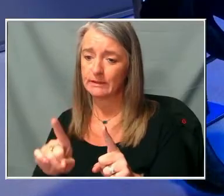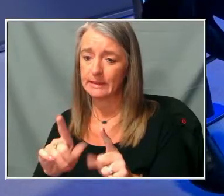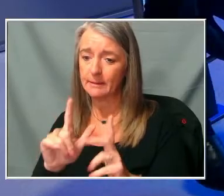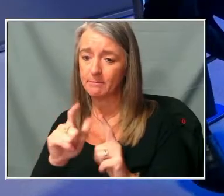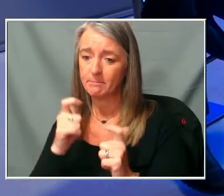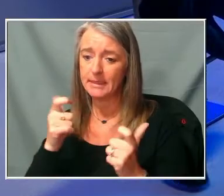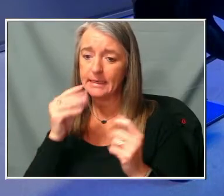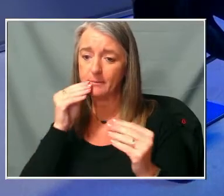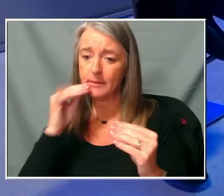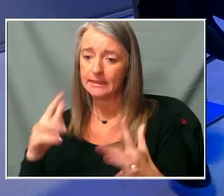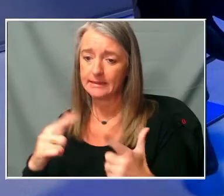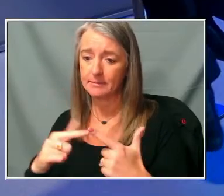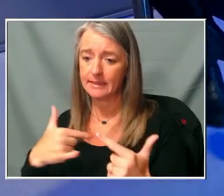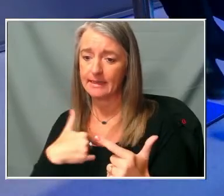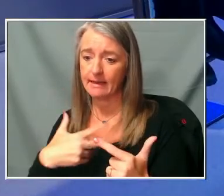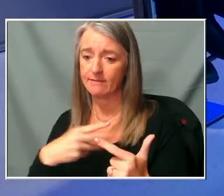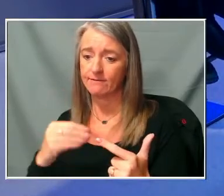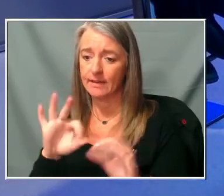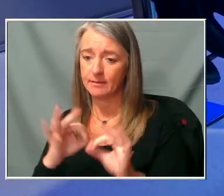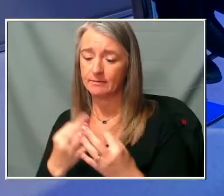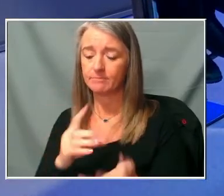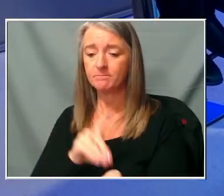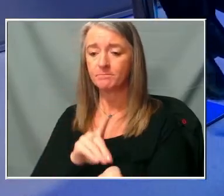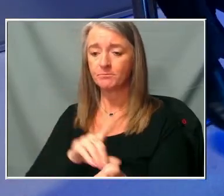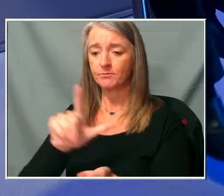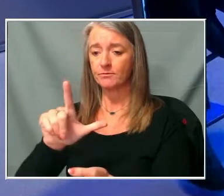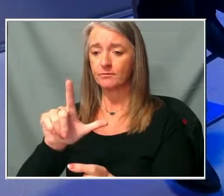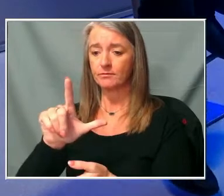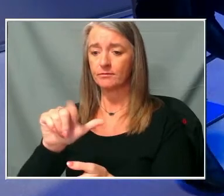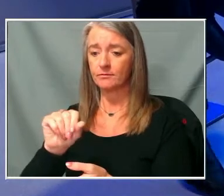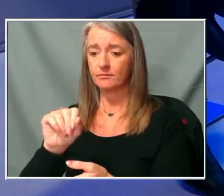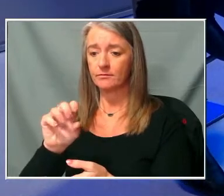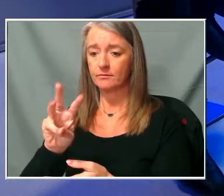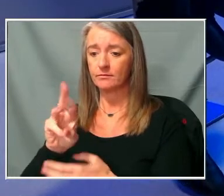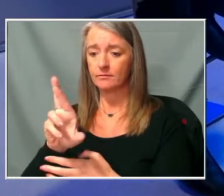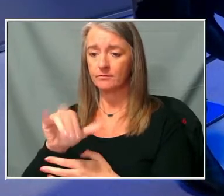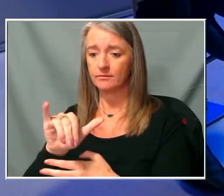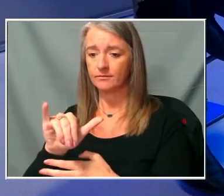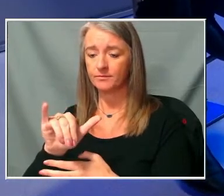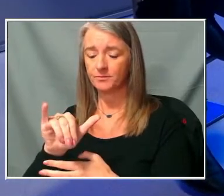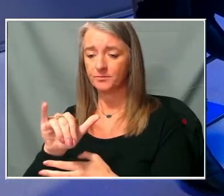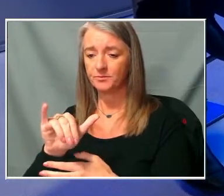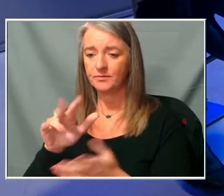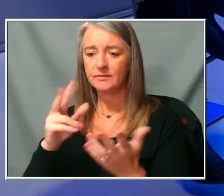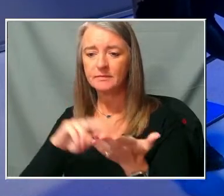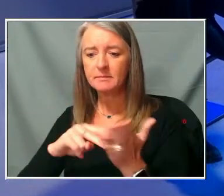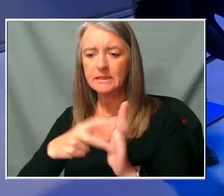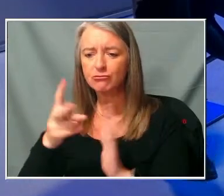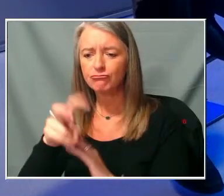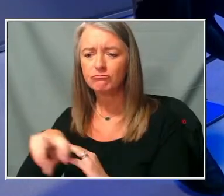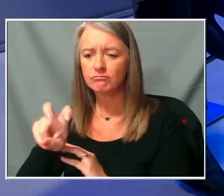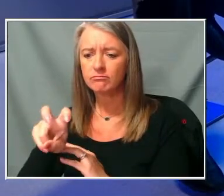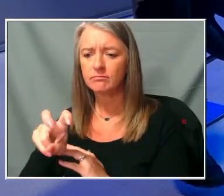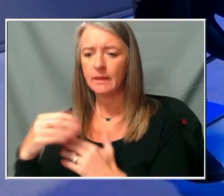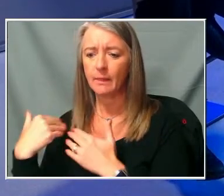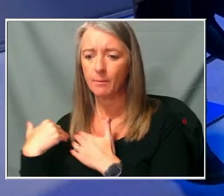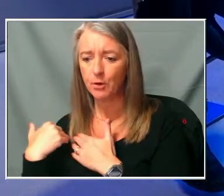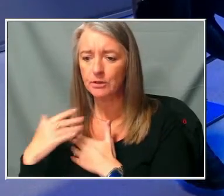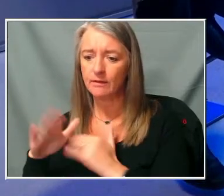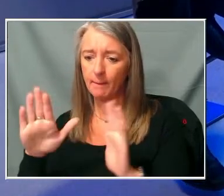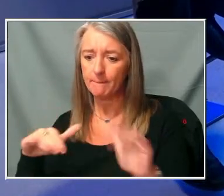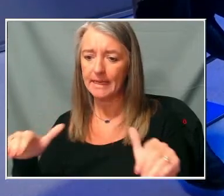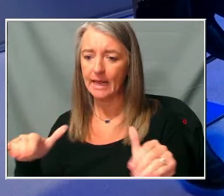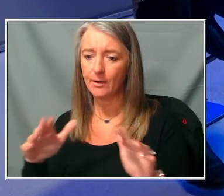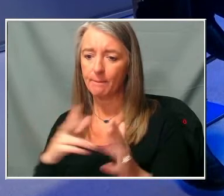and my family. Dr. Lowry, I think the key is transition, because I would think so many things would be missed if the burden of a pediatric patient having